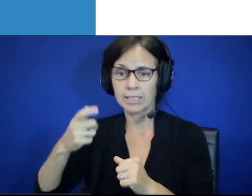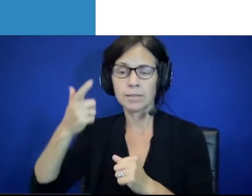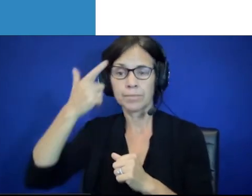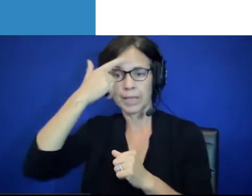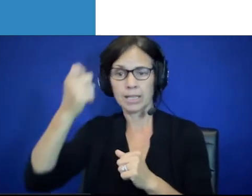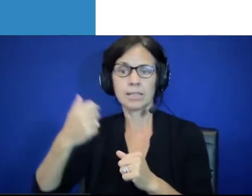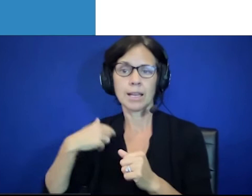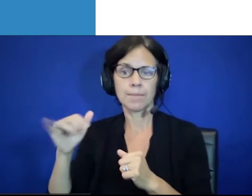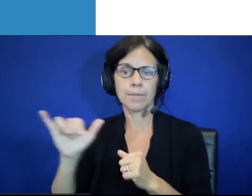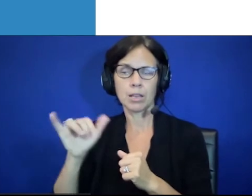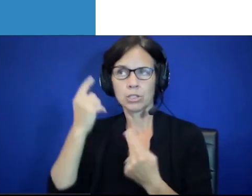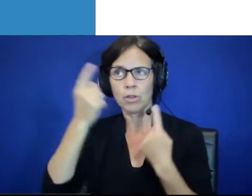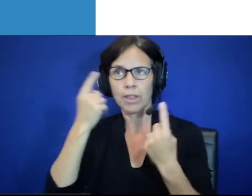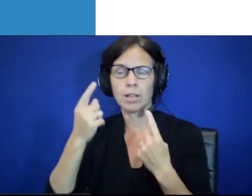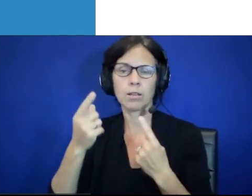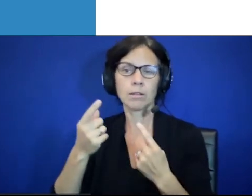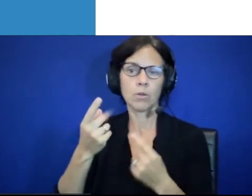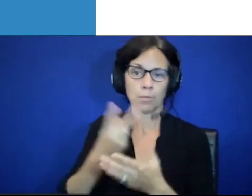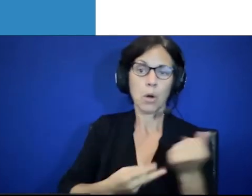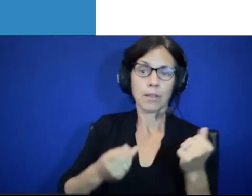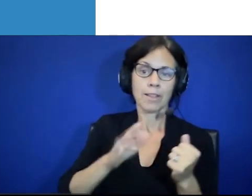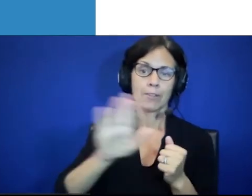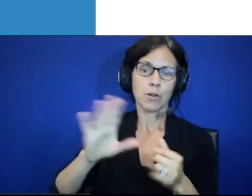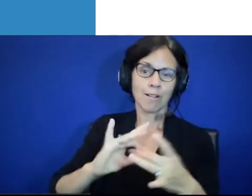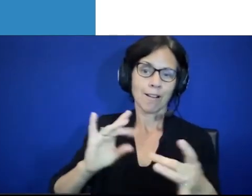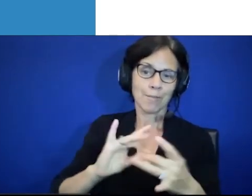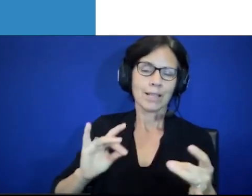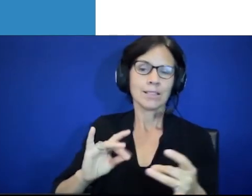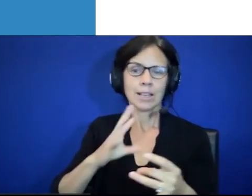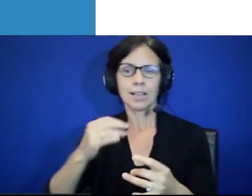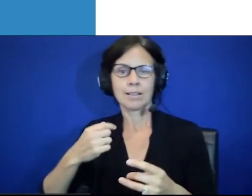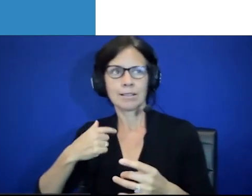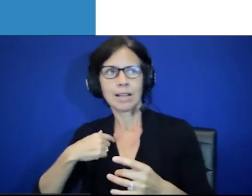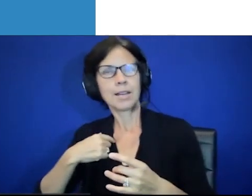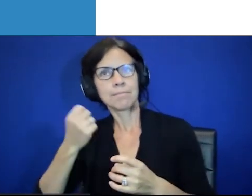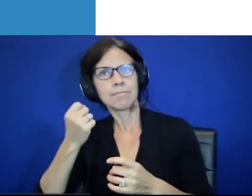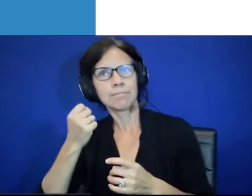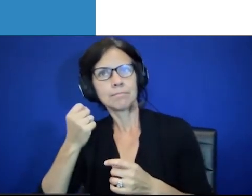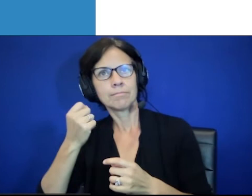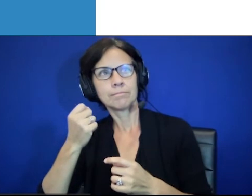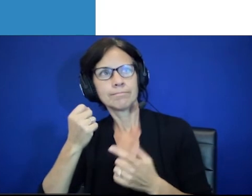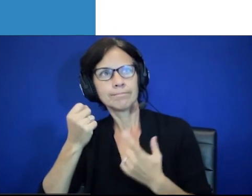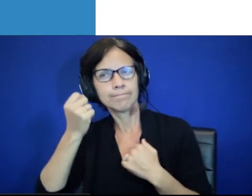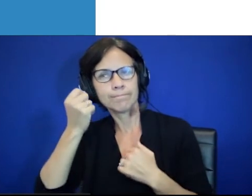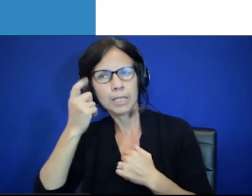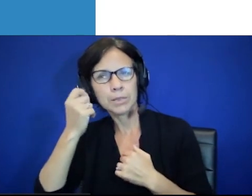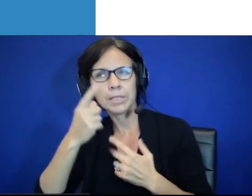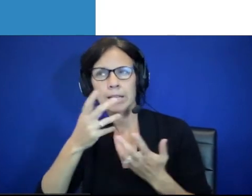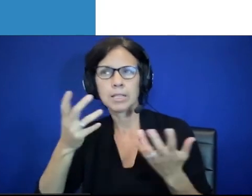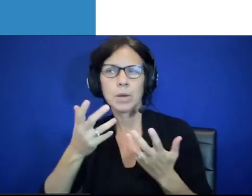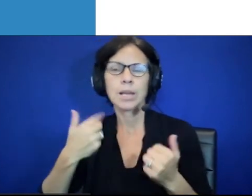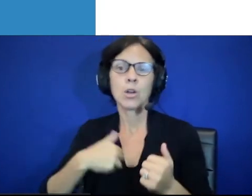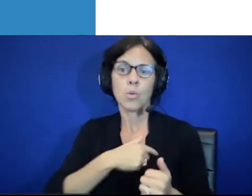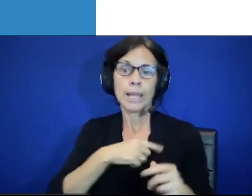out, both of you have brought out, and what I'm bringing out is that we, as